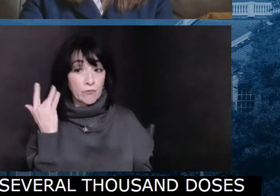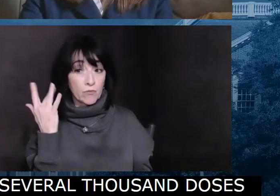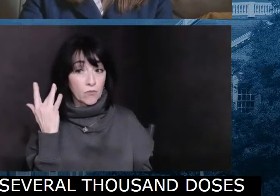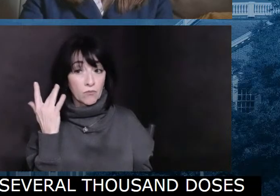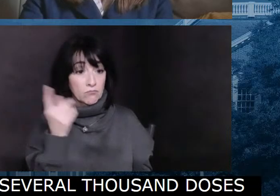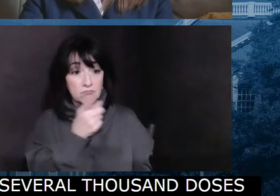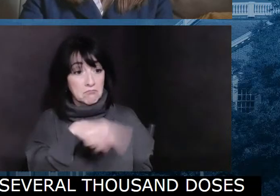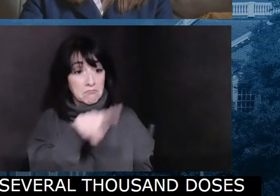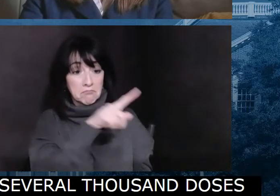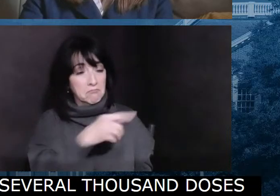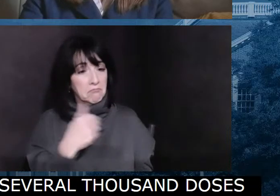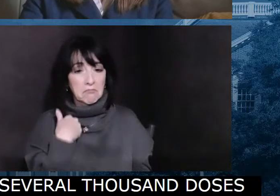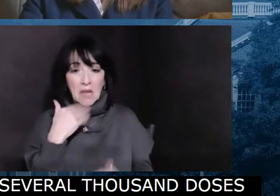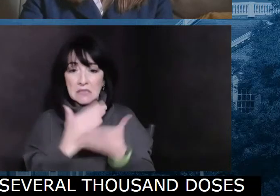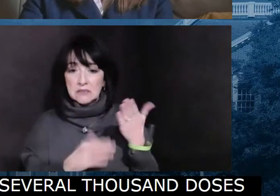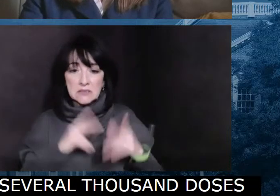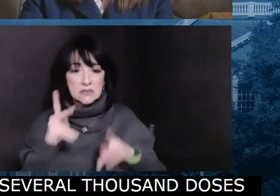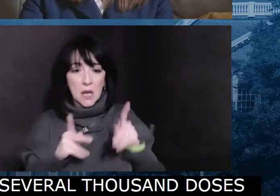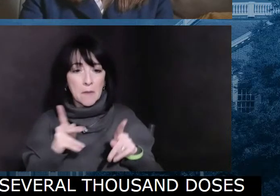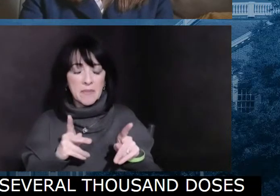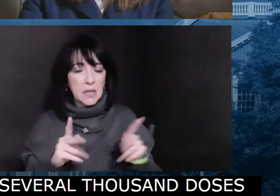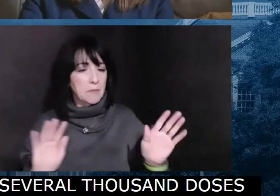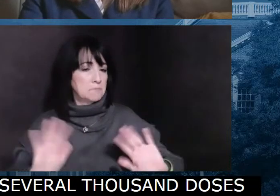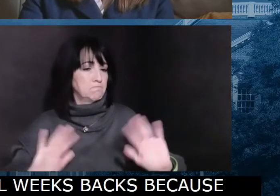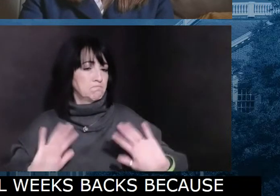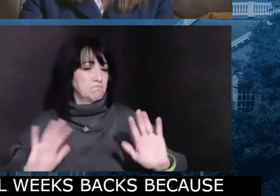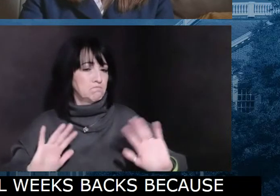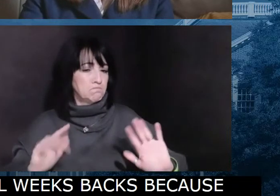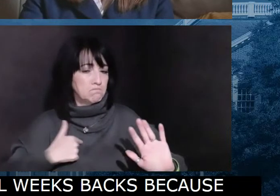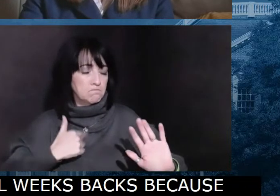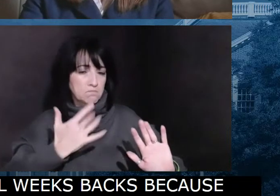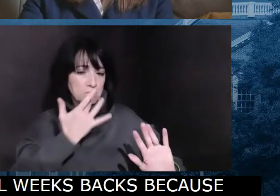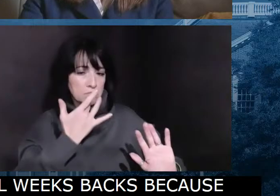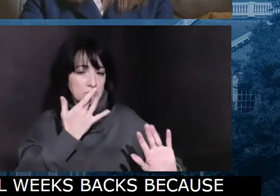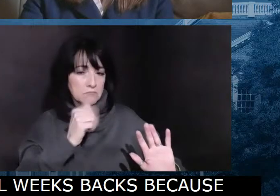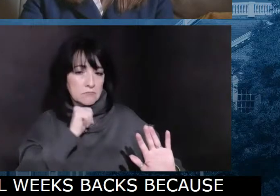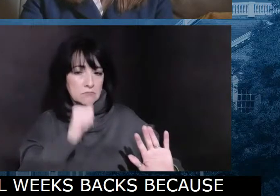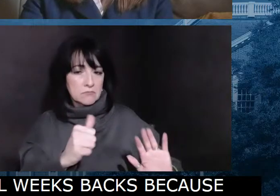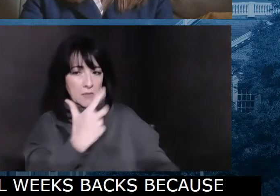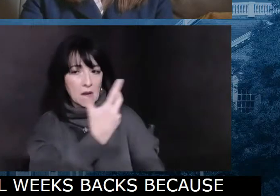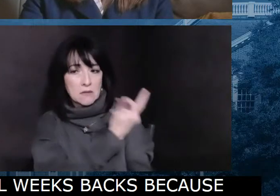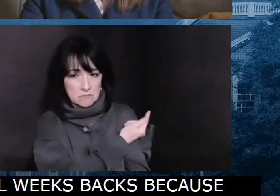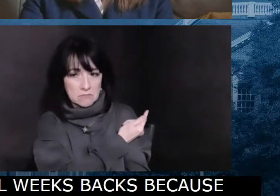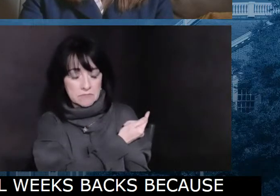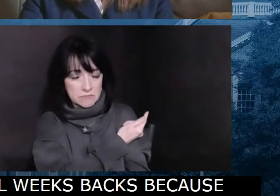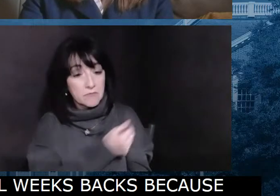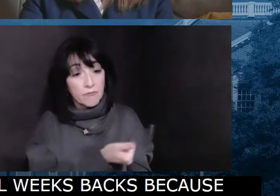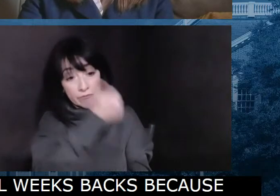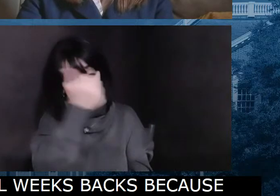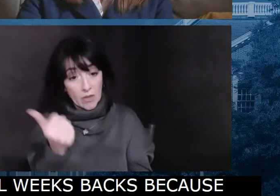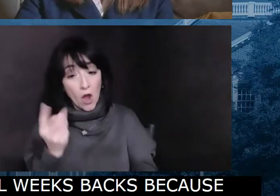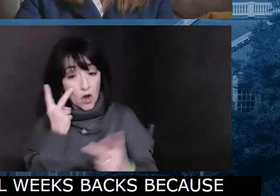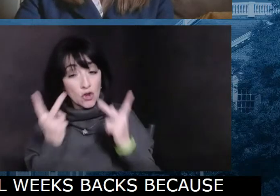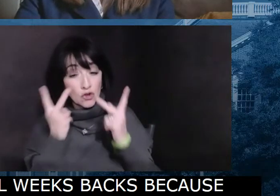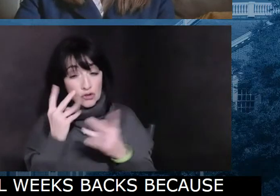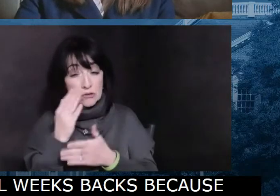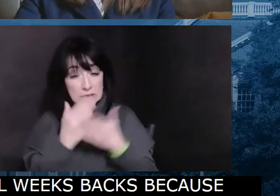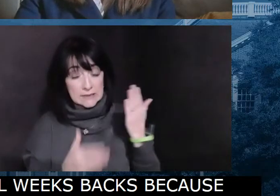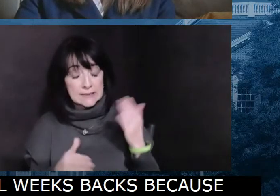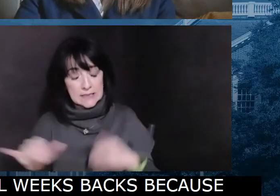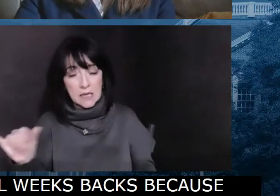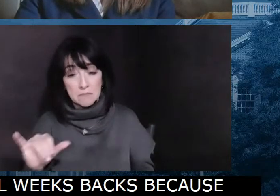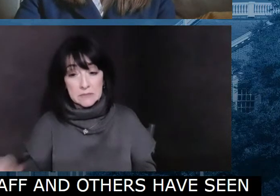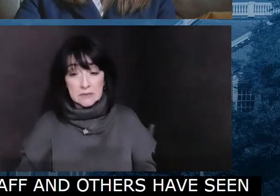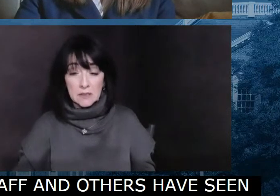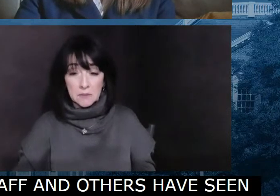had some hesitancy among staff, and others have seen the same thing. Dr. Rattay, anything more on that?